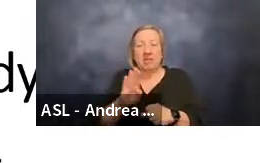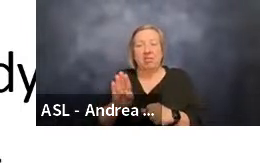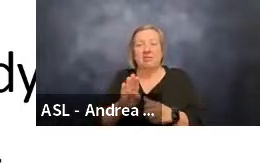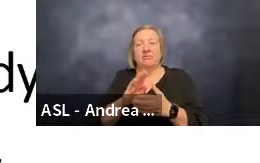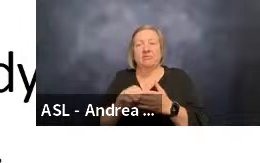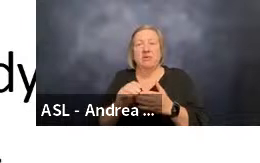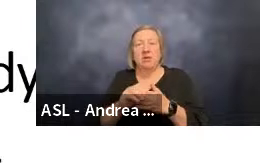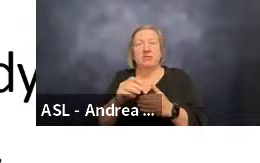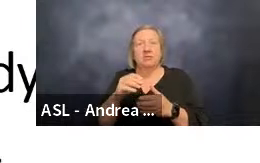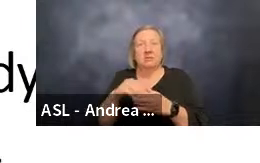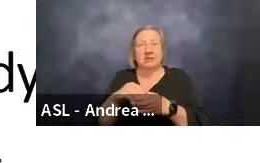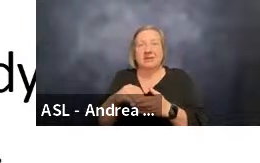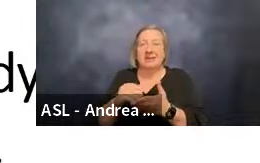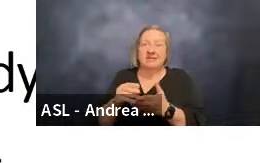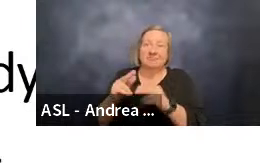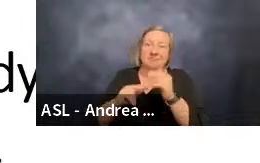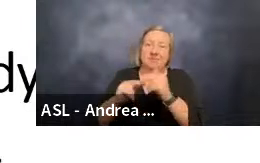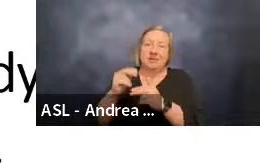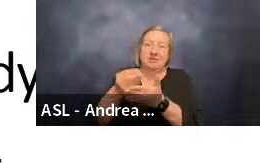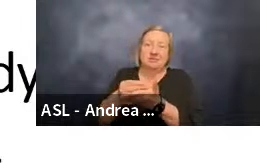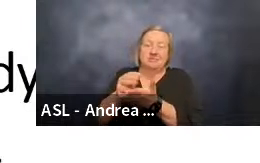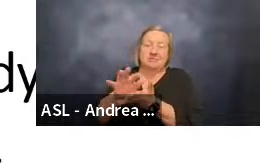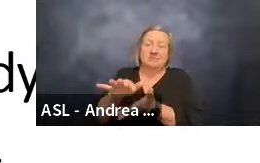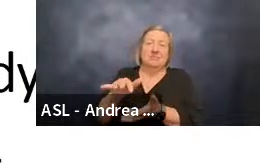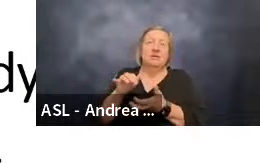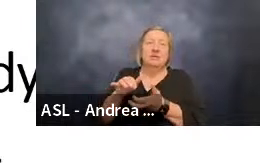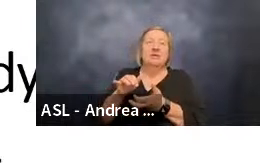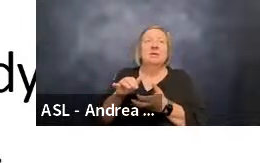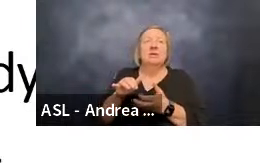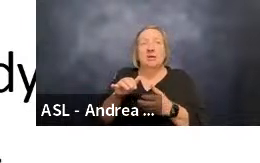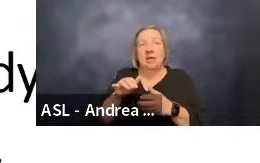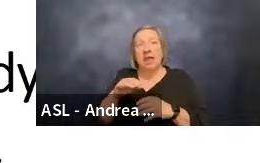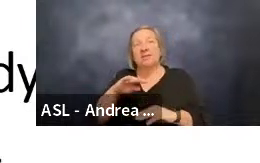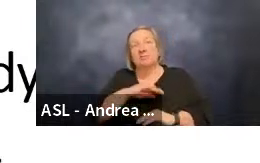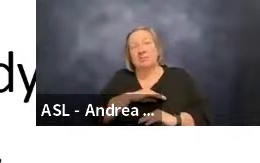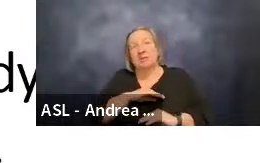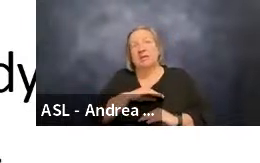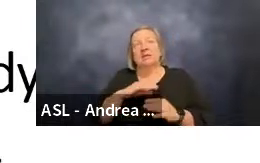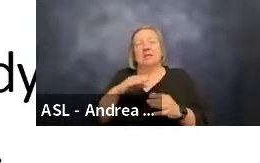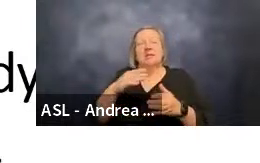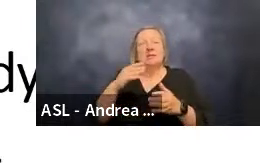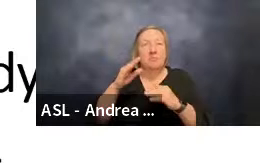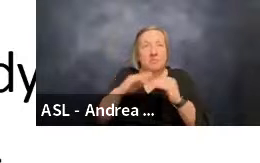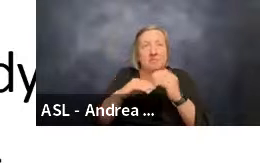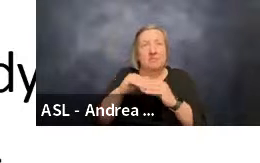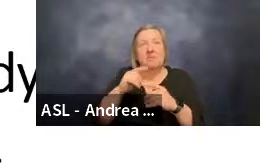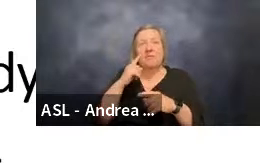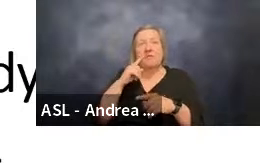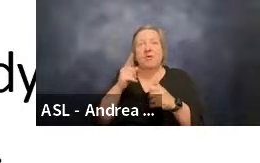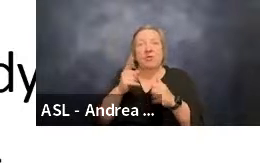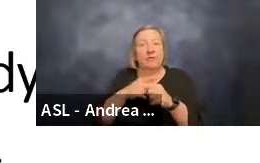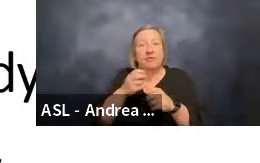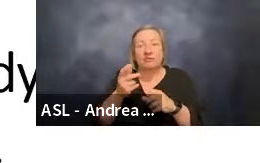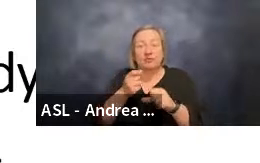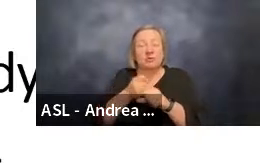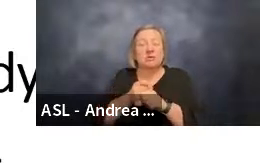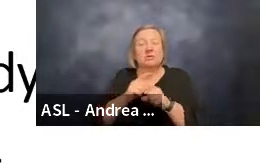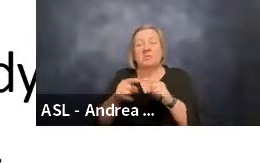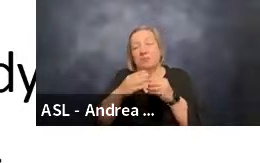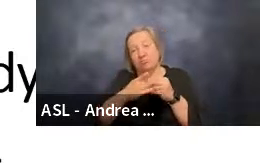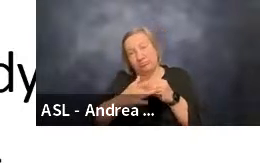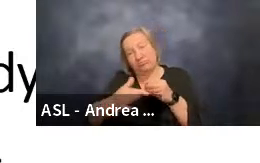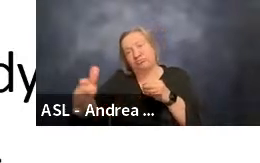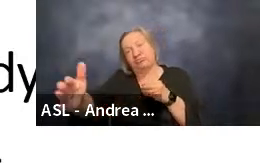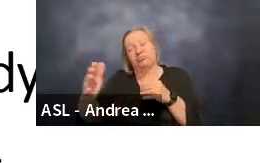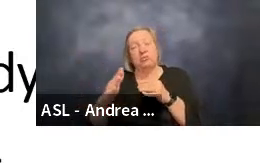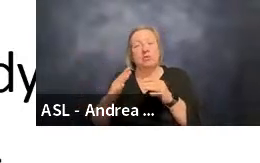able to meet that capital funding need and the financial obligations, not just over the initial years, but over the entire